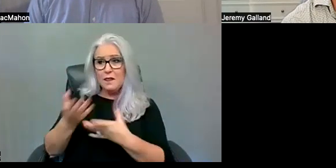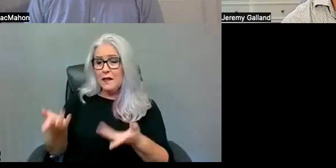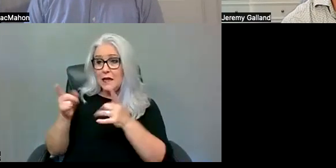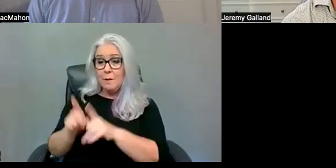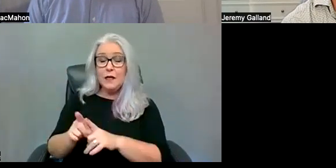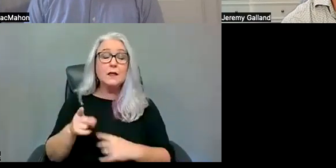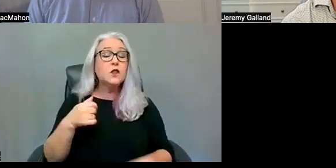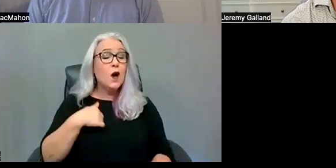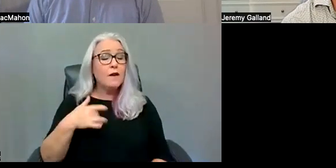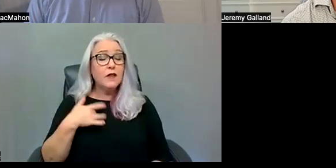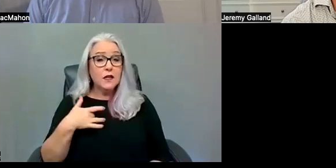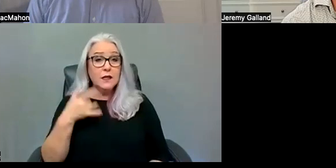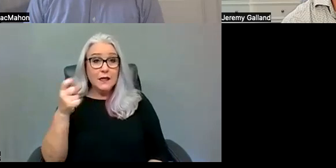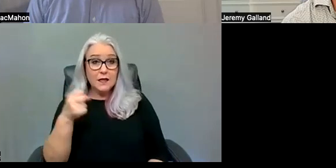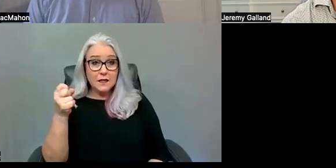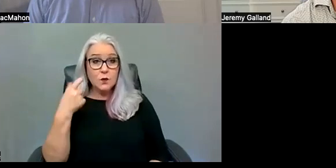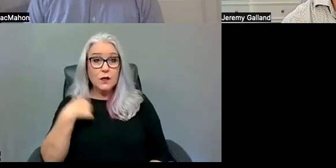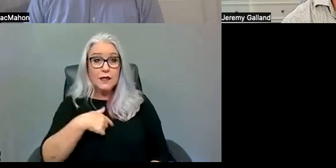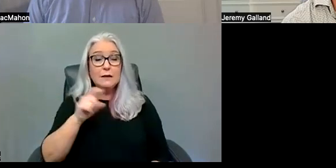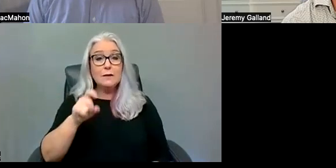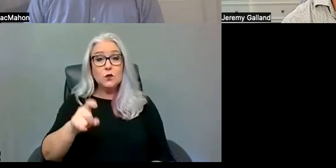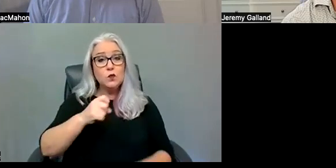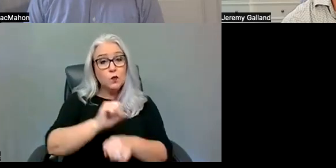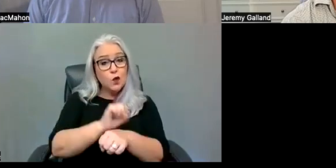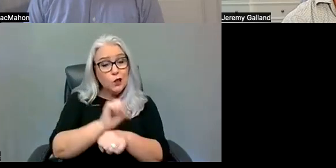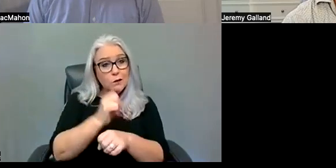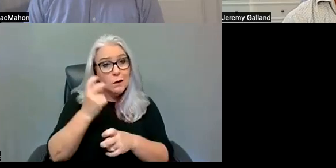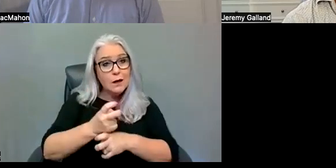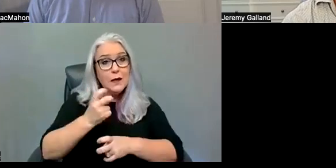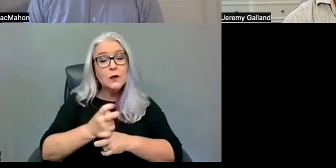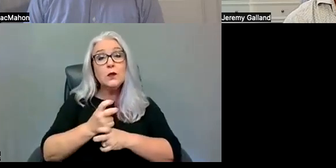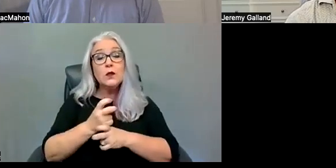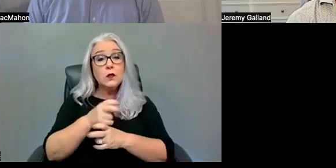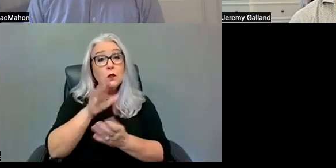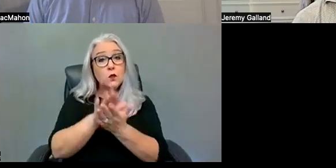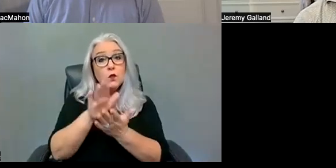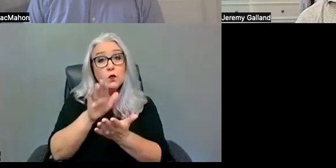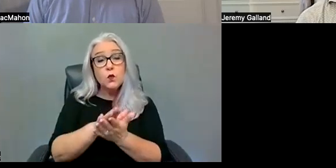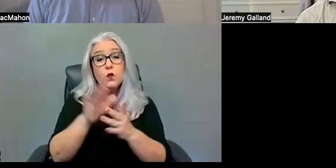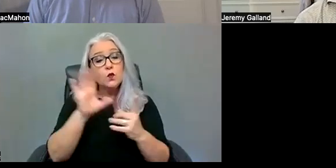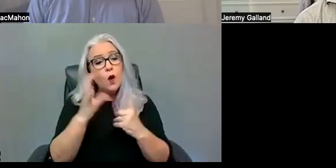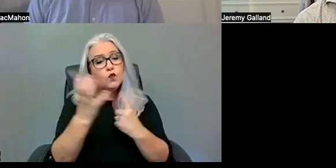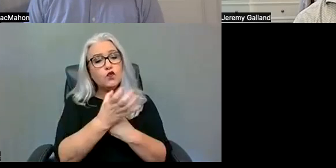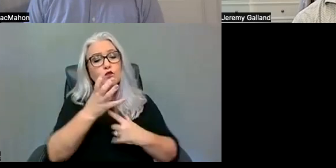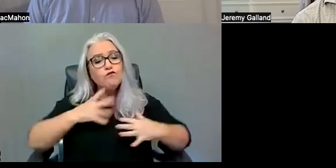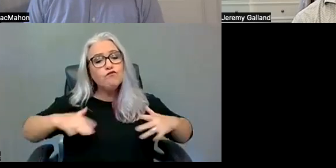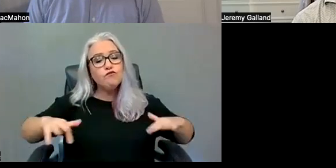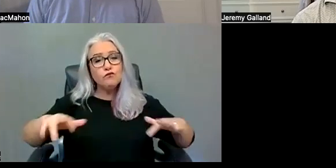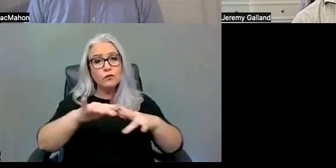to work on building a school culture where everyone has a sense of